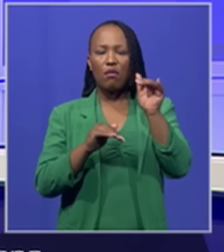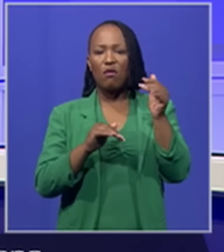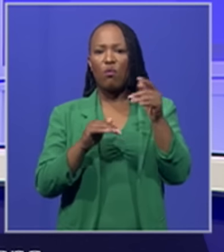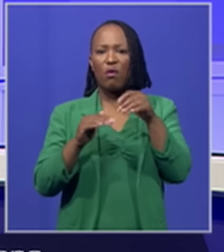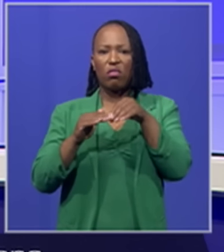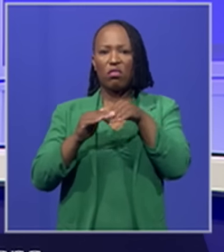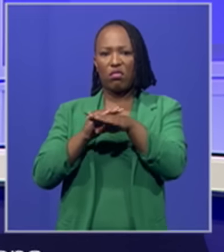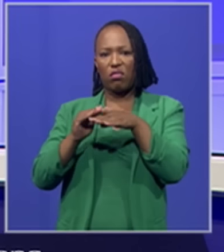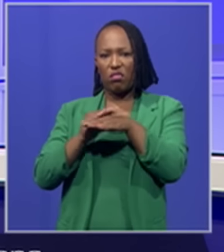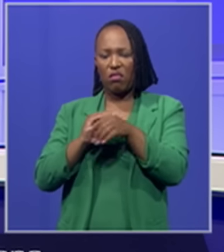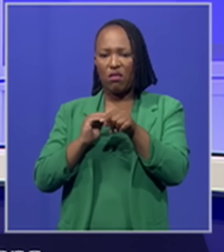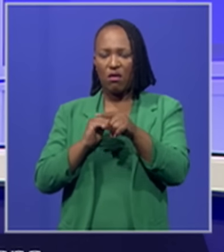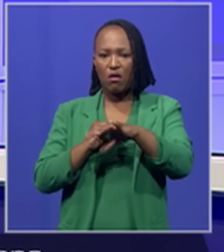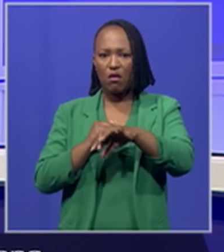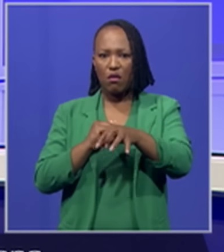molaong.